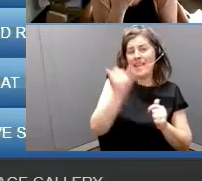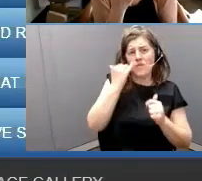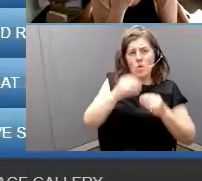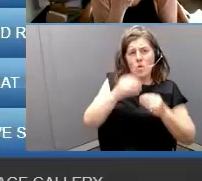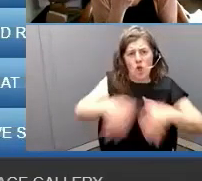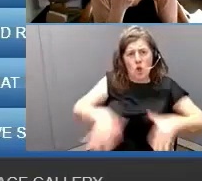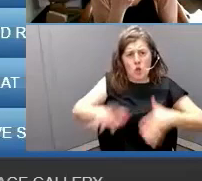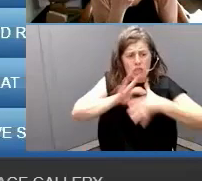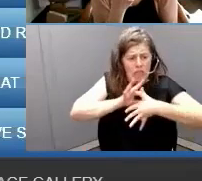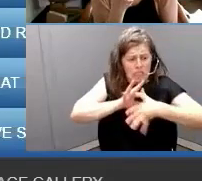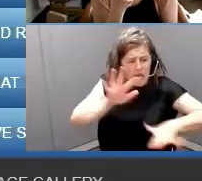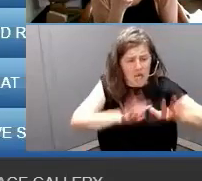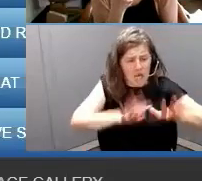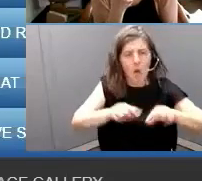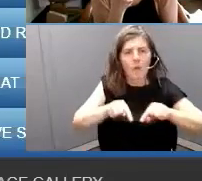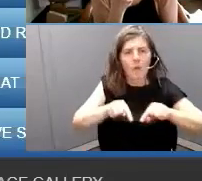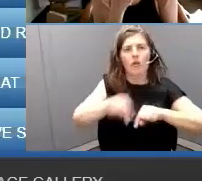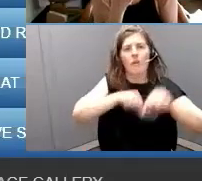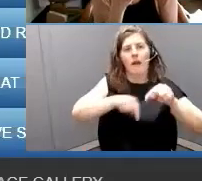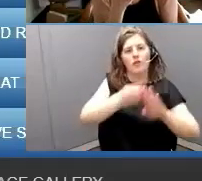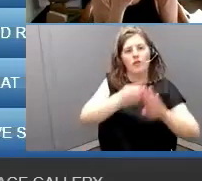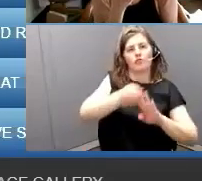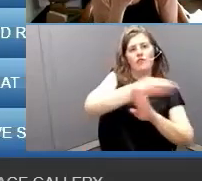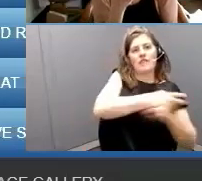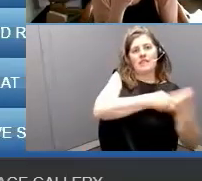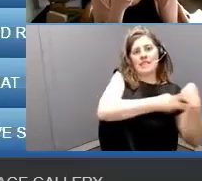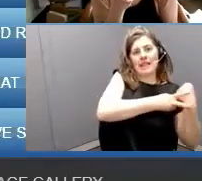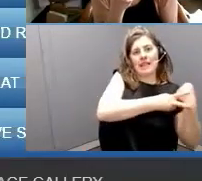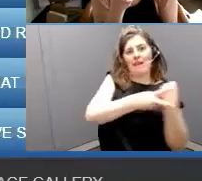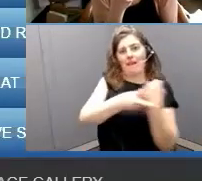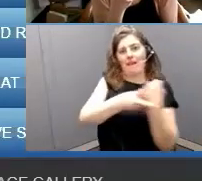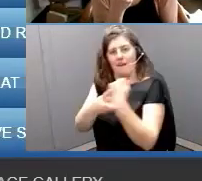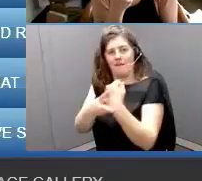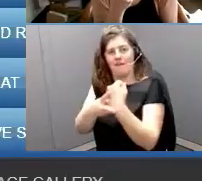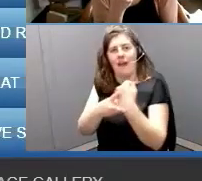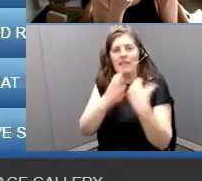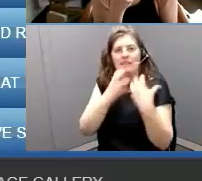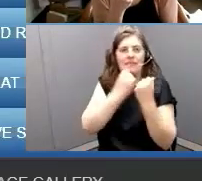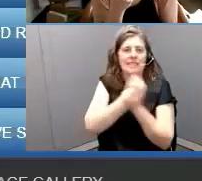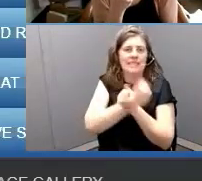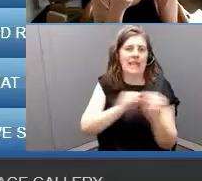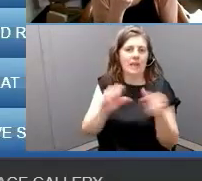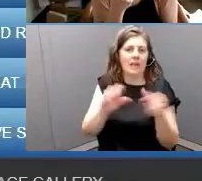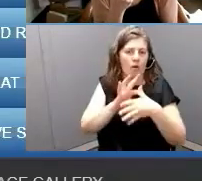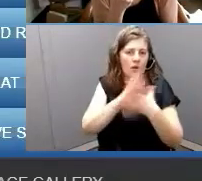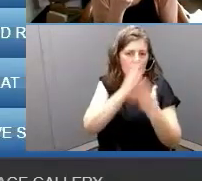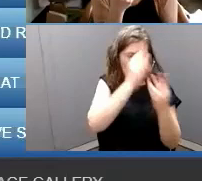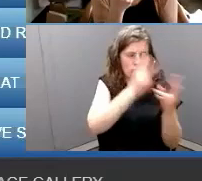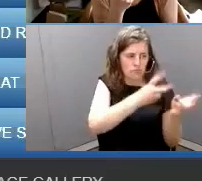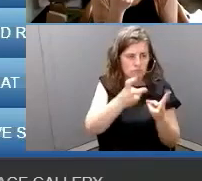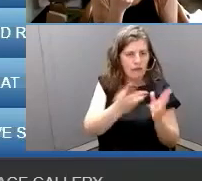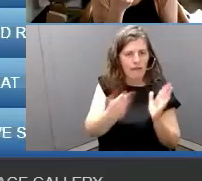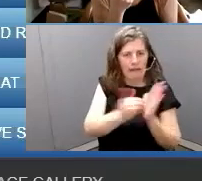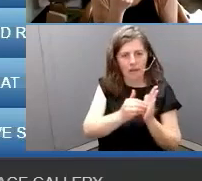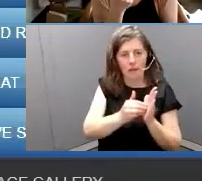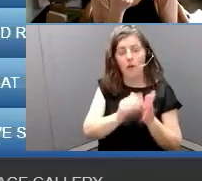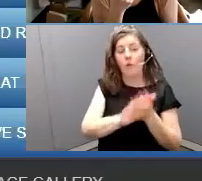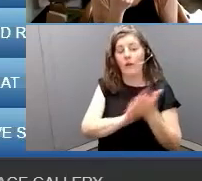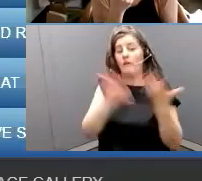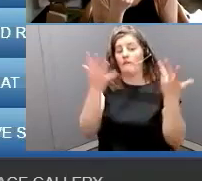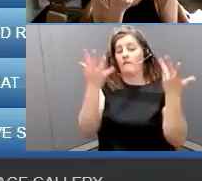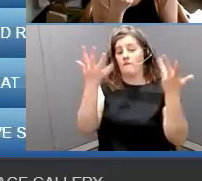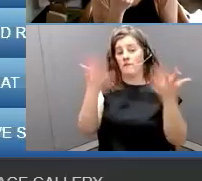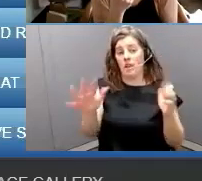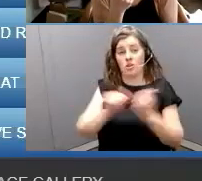content, we can revert back to a previously saved version and salvage your content that way. Once you're done with